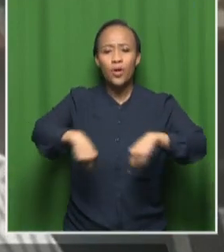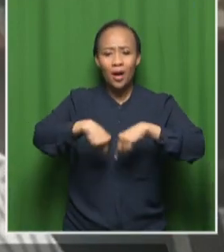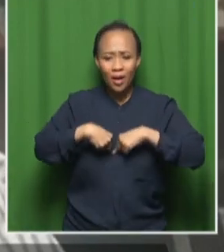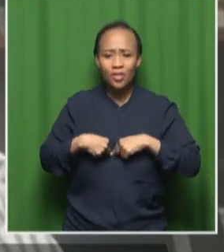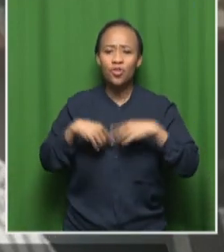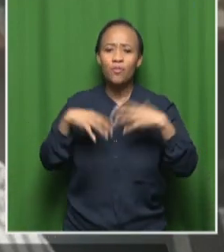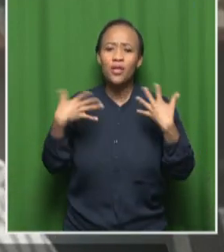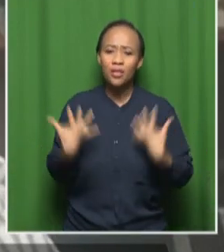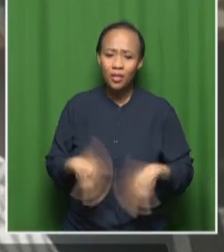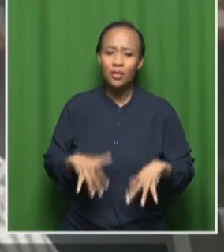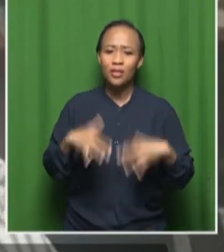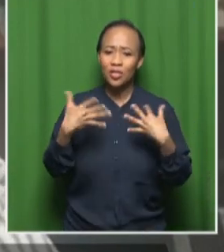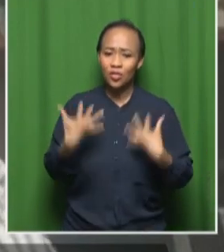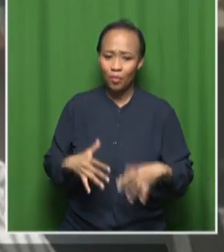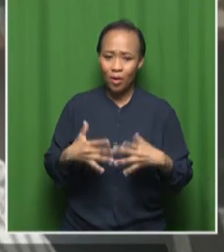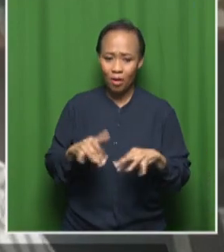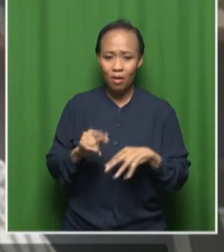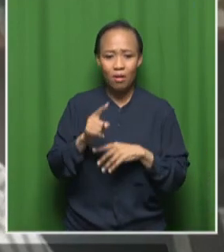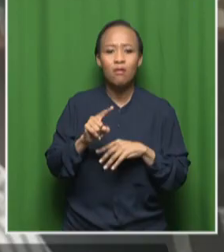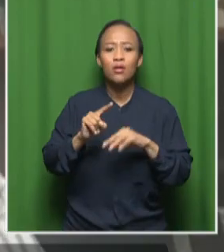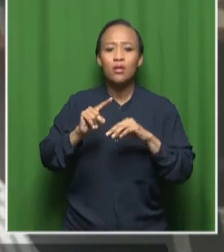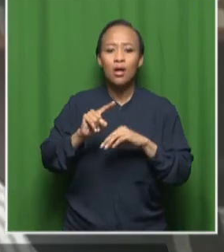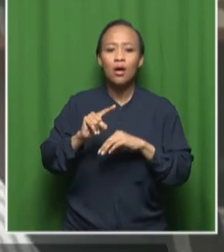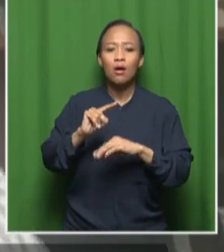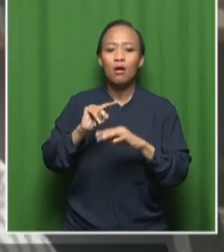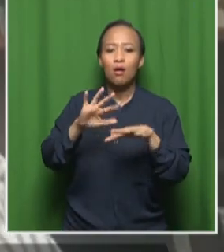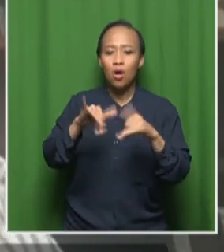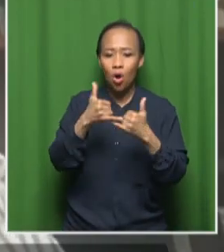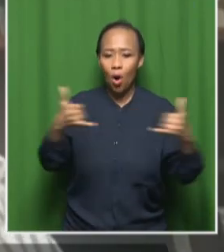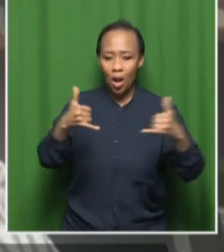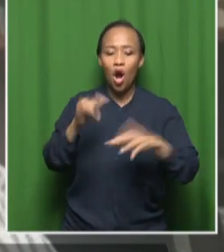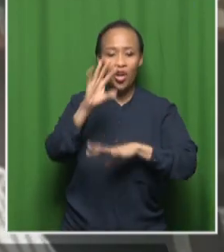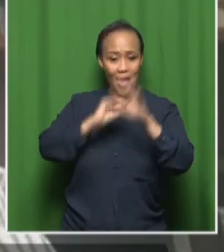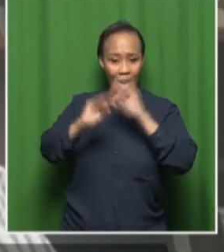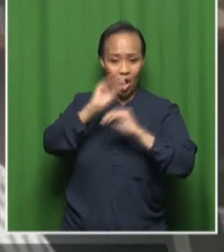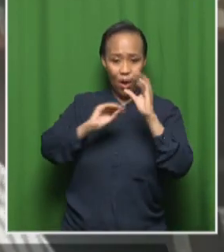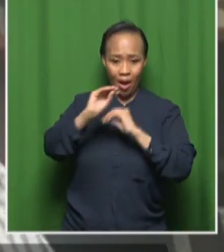on, using online learning to overcome these obstacles.